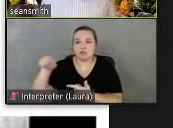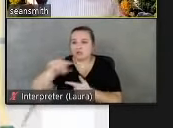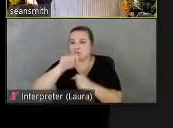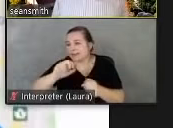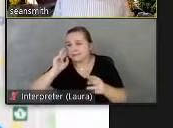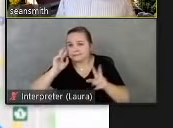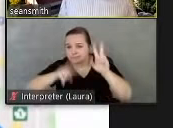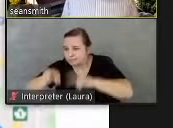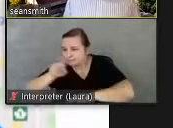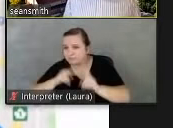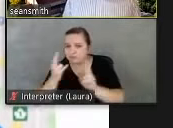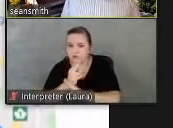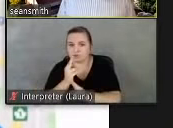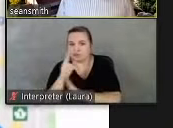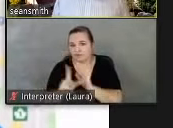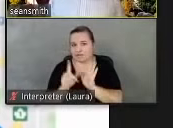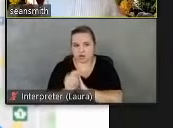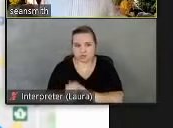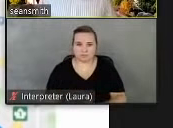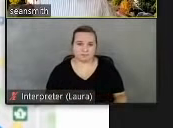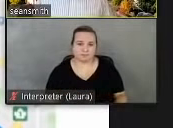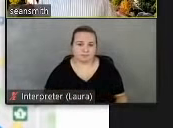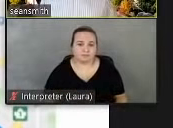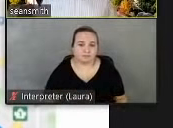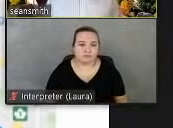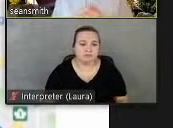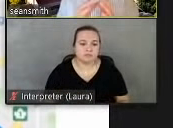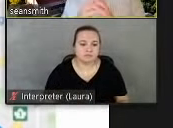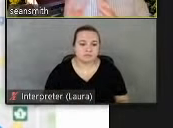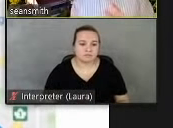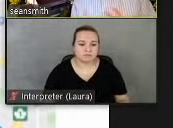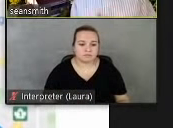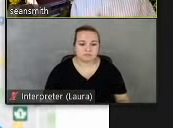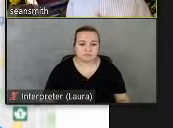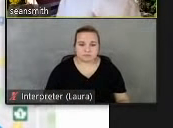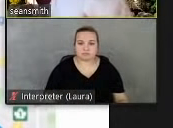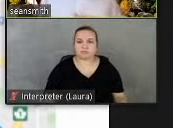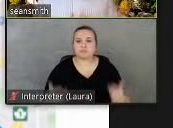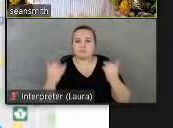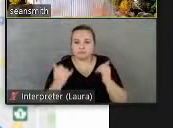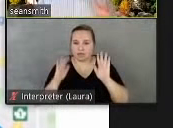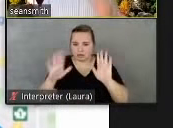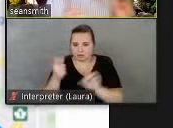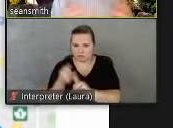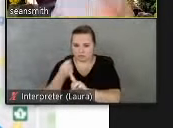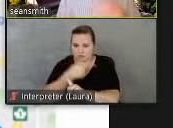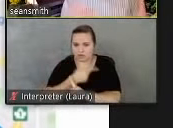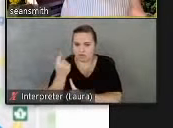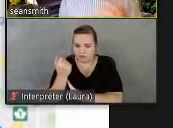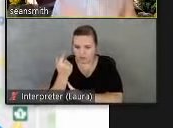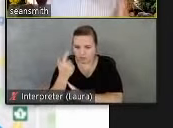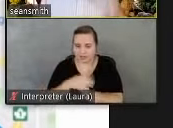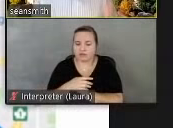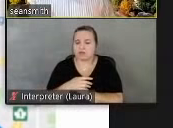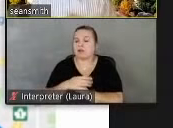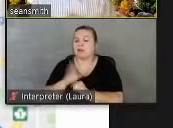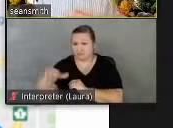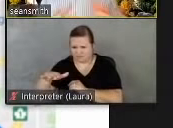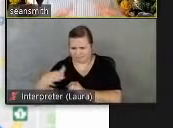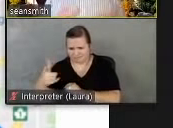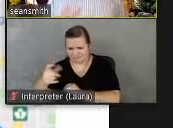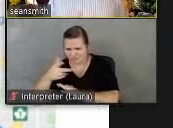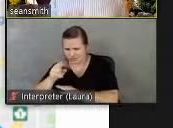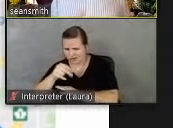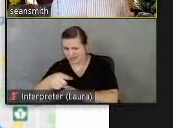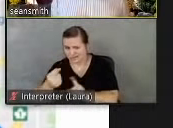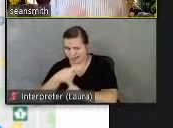of using video, how to use video. All right, so let's take a sidestep here. And you're like, Sean, you've been doing a lot of sidesteps to begin with. Well,